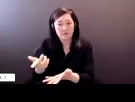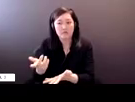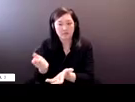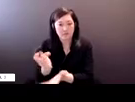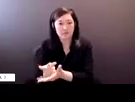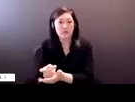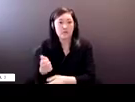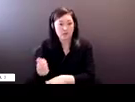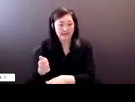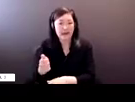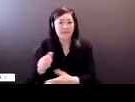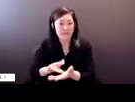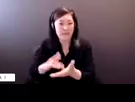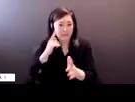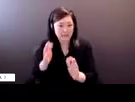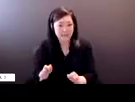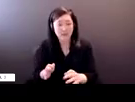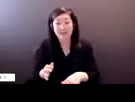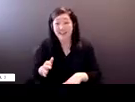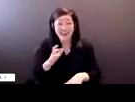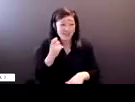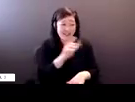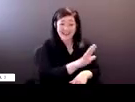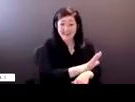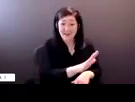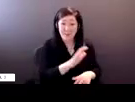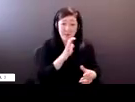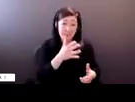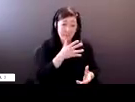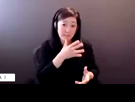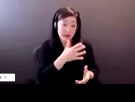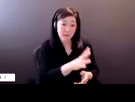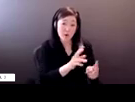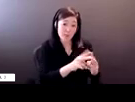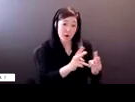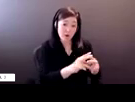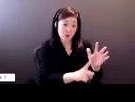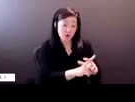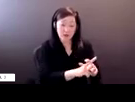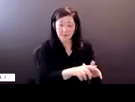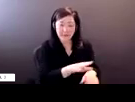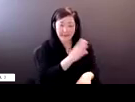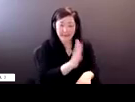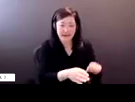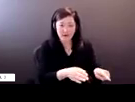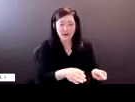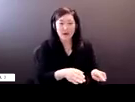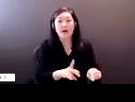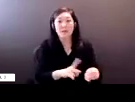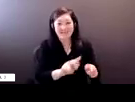husband never came to visit. Then one day the neighbour called to say that he had been found dead in the front